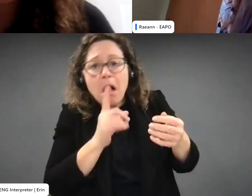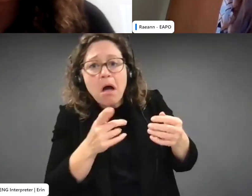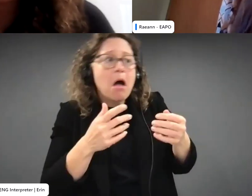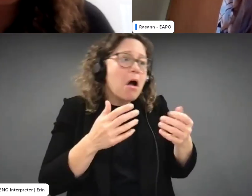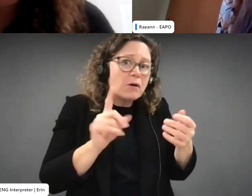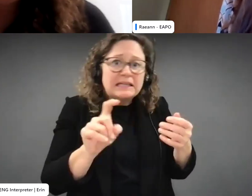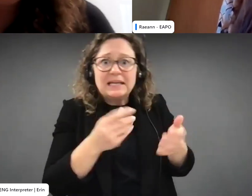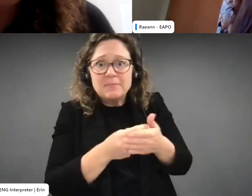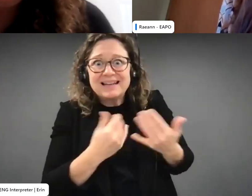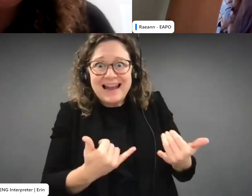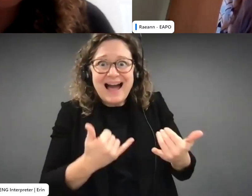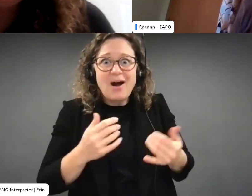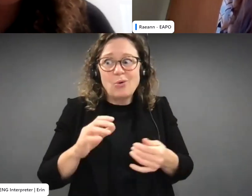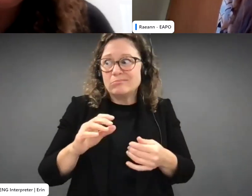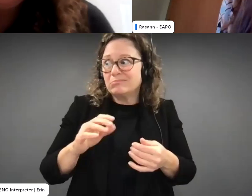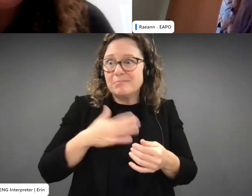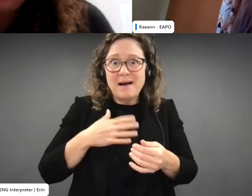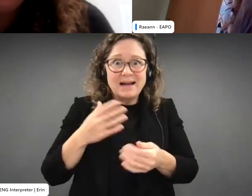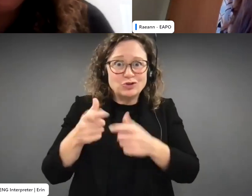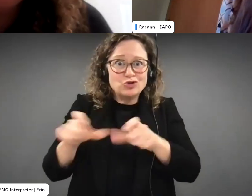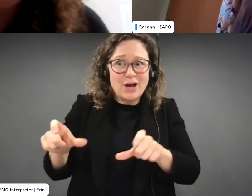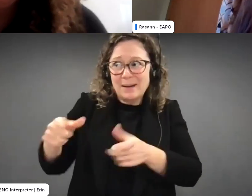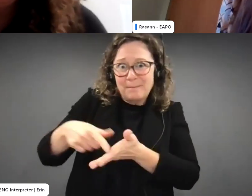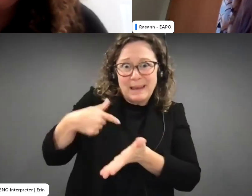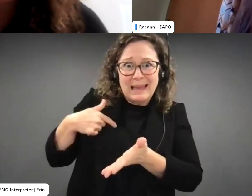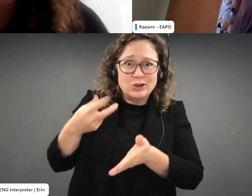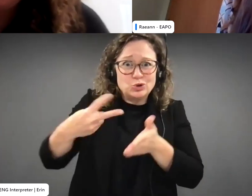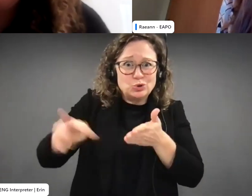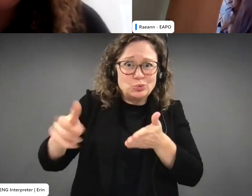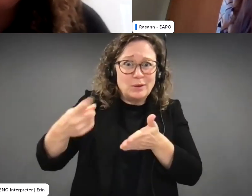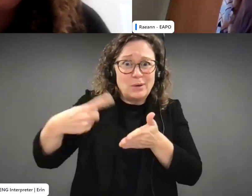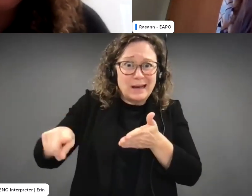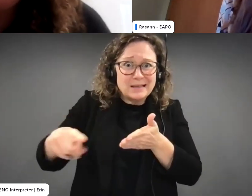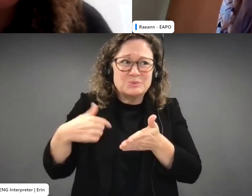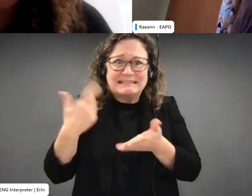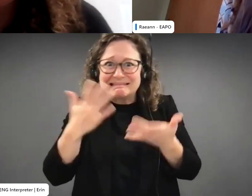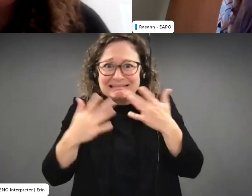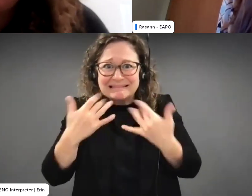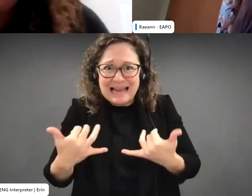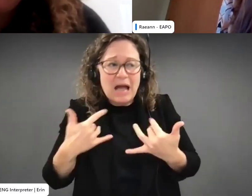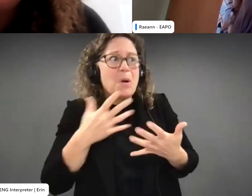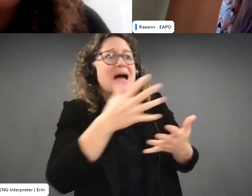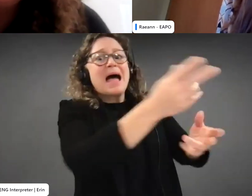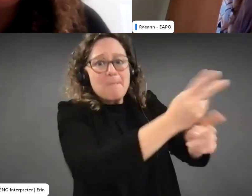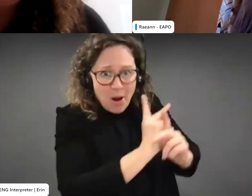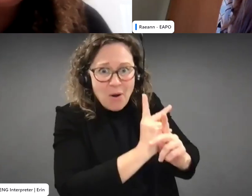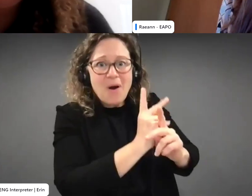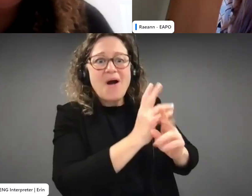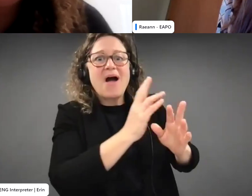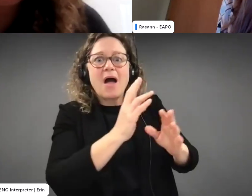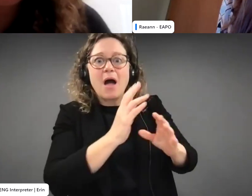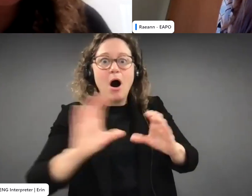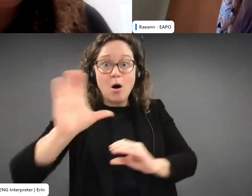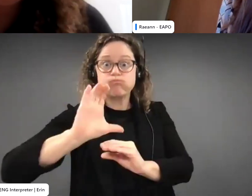incurred. So yeah, that can definitely start to add up if you're not able to pay it right away. And I mean, yes, this